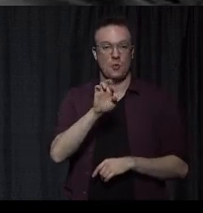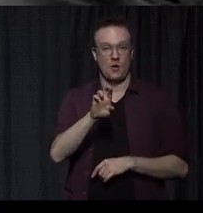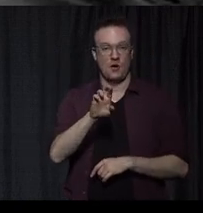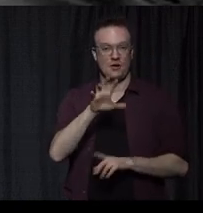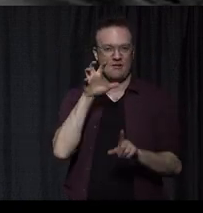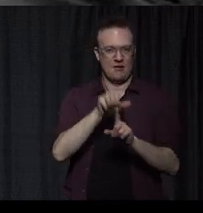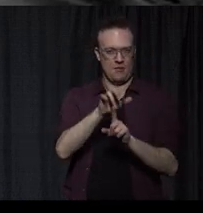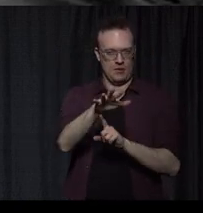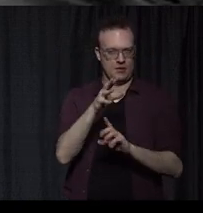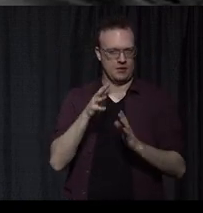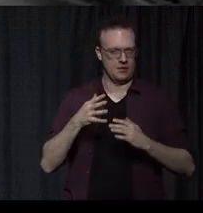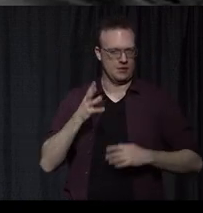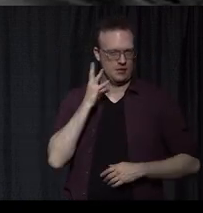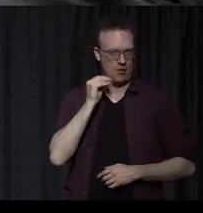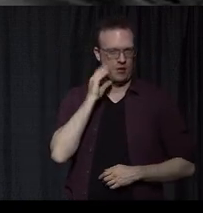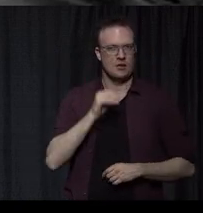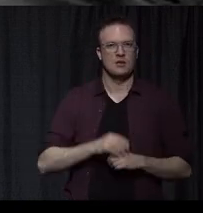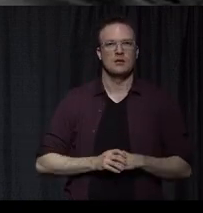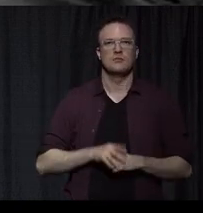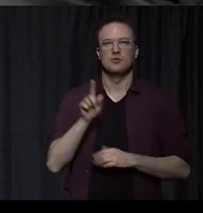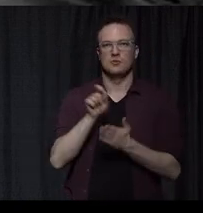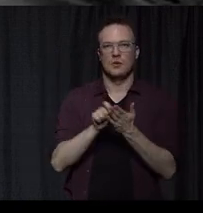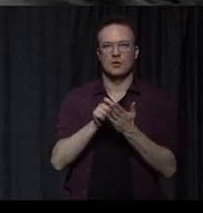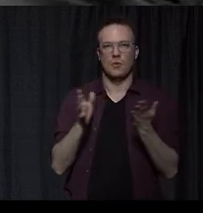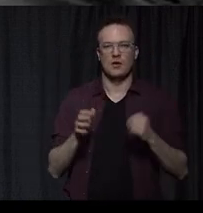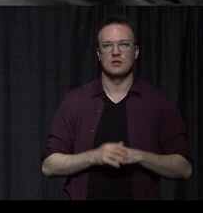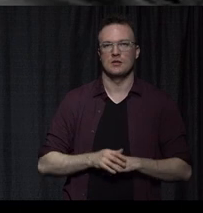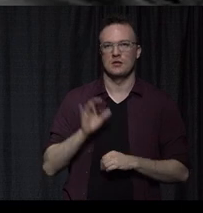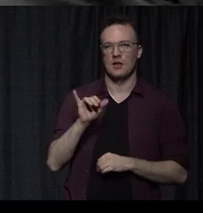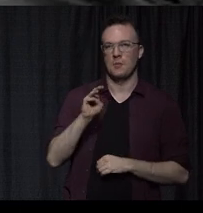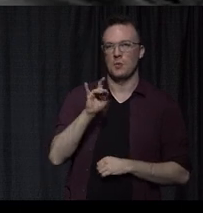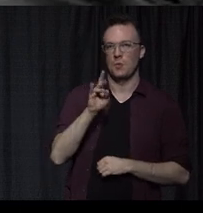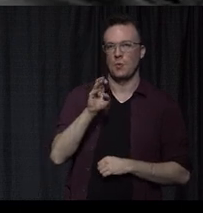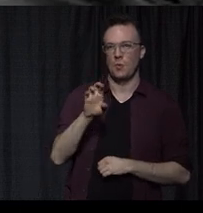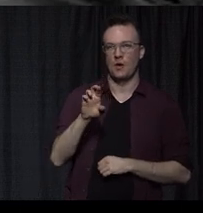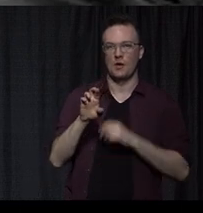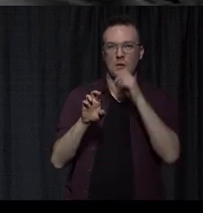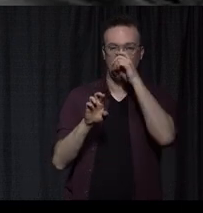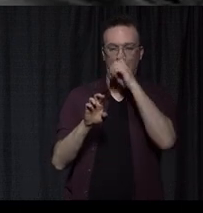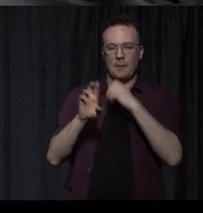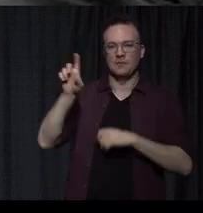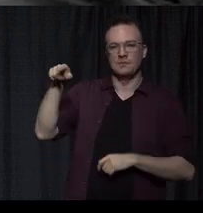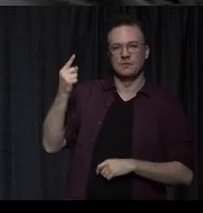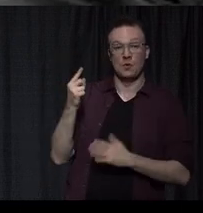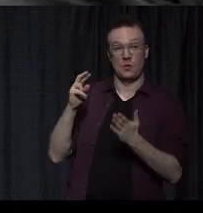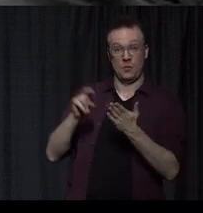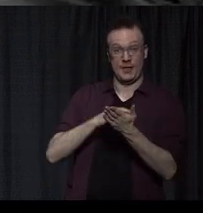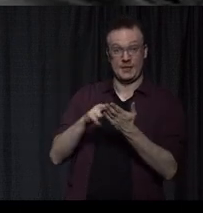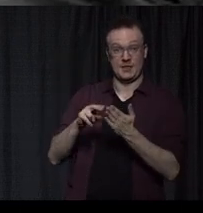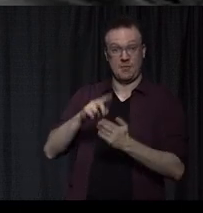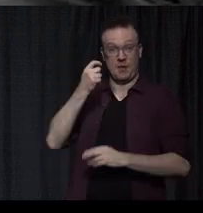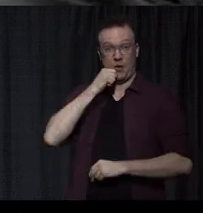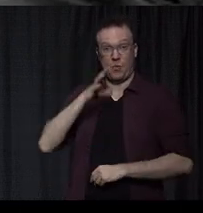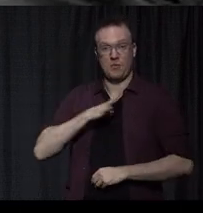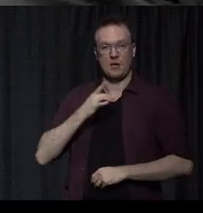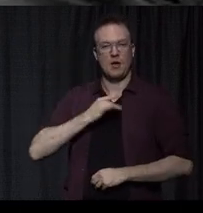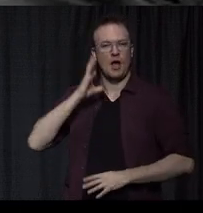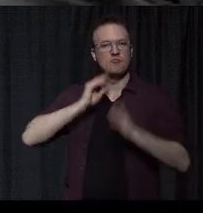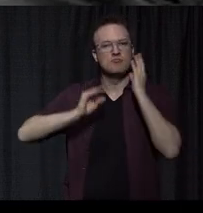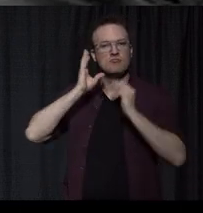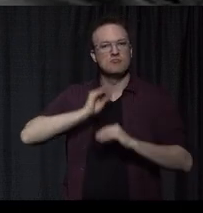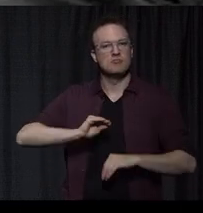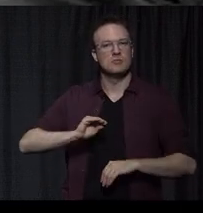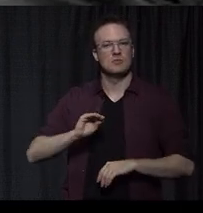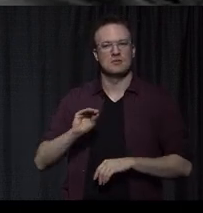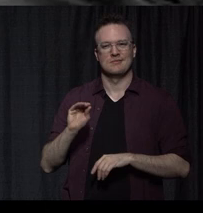this experience. Bailey writes, "Misogynoir is not simply the racism that black women encounter,